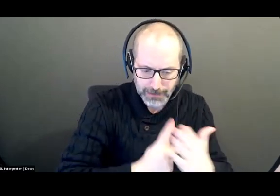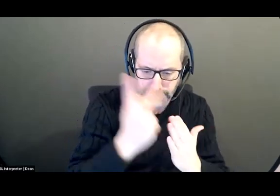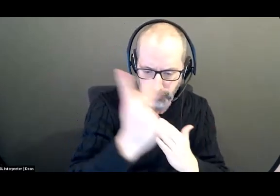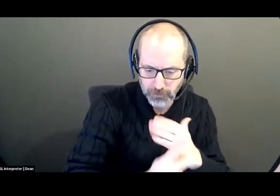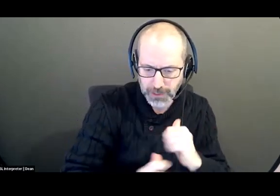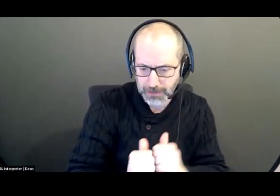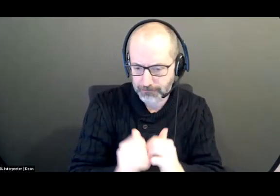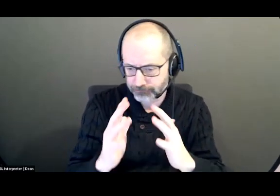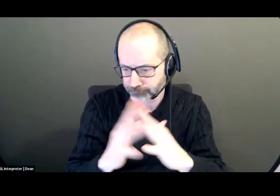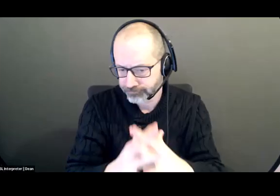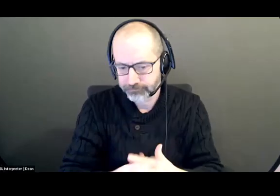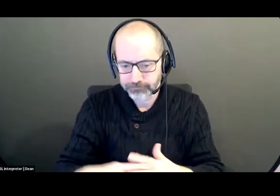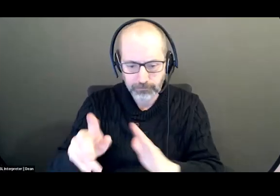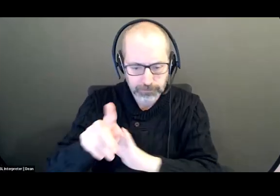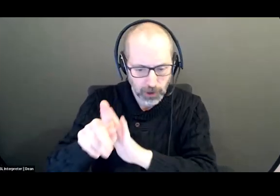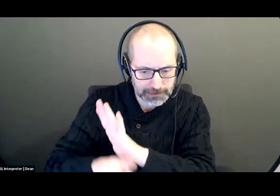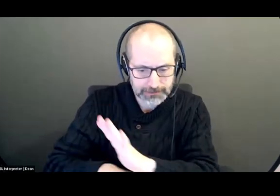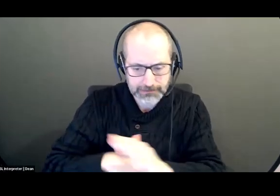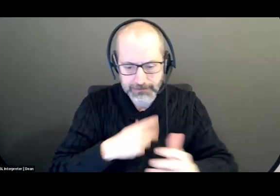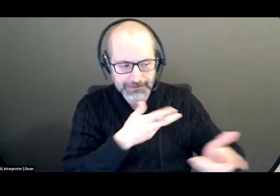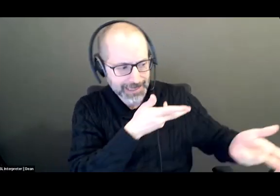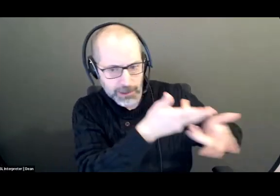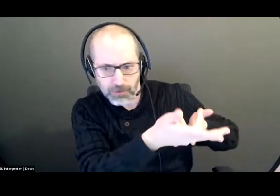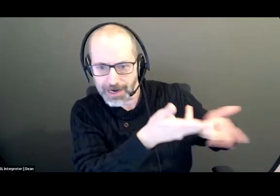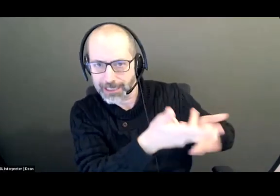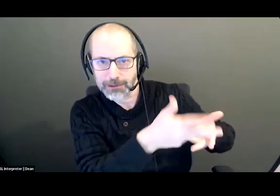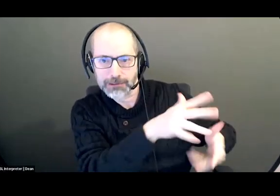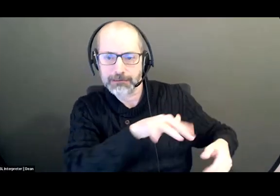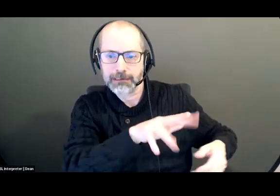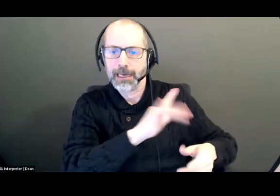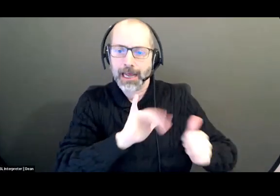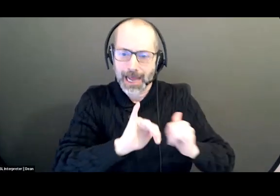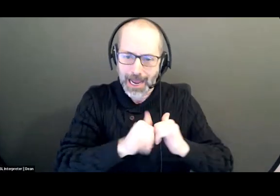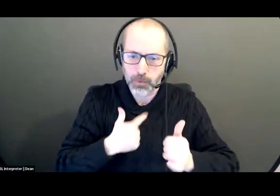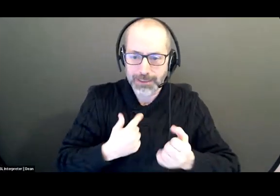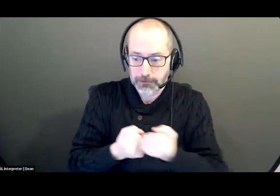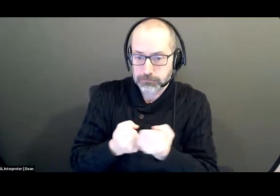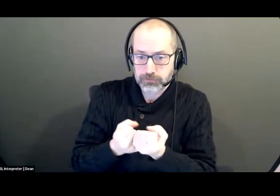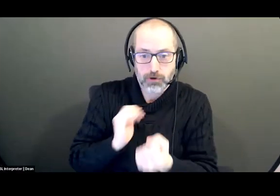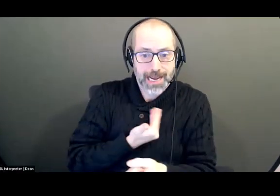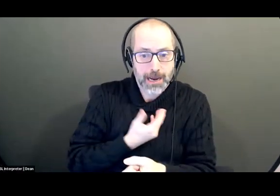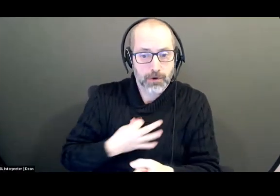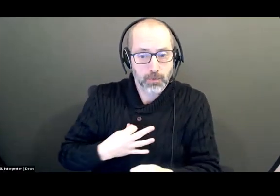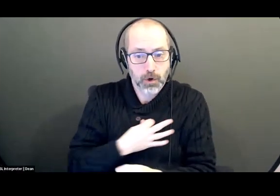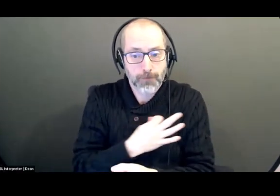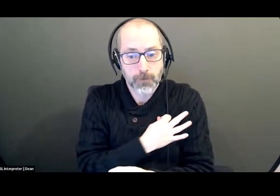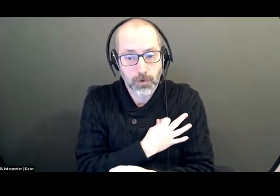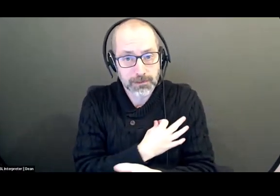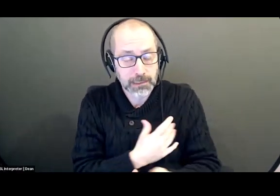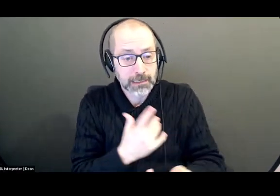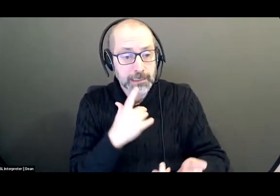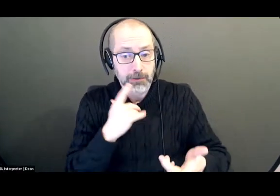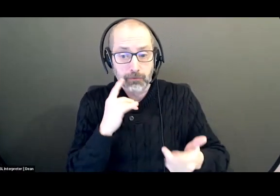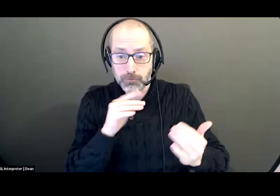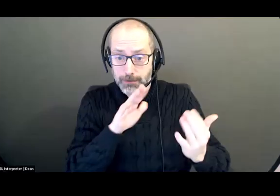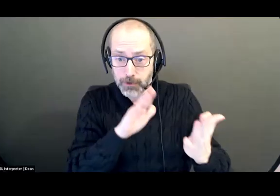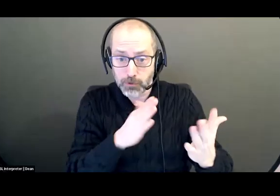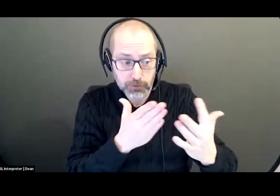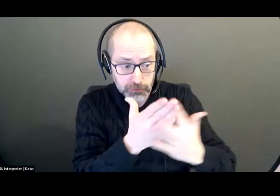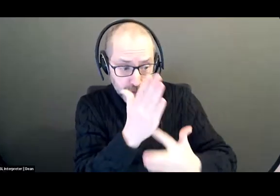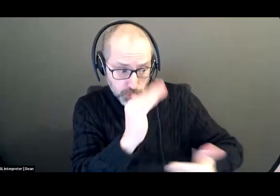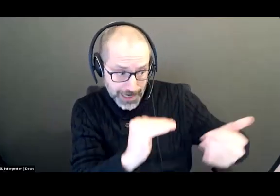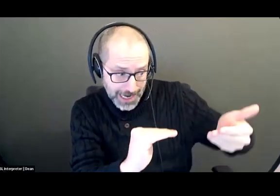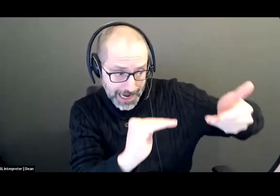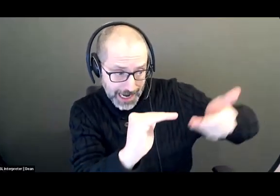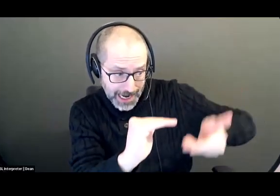system. It shapes how we design programs, how we develop policies, how we interact with our people, and how we support